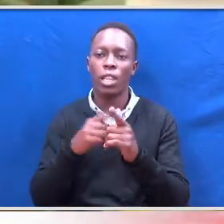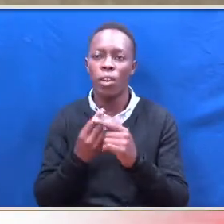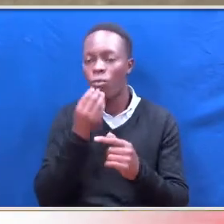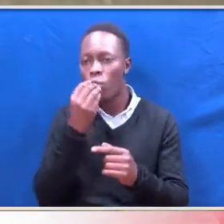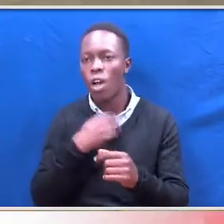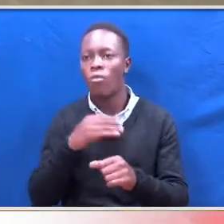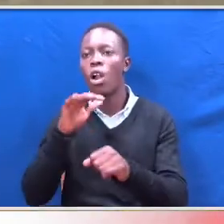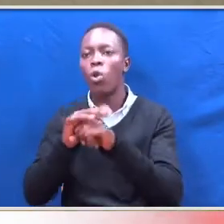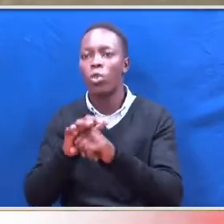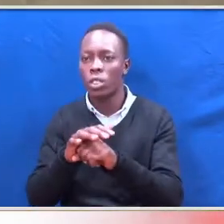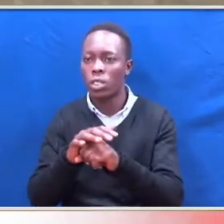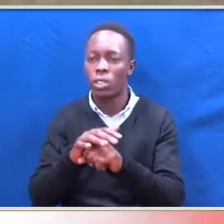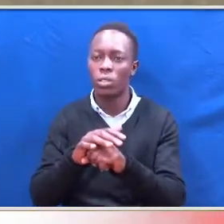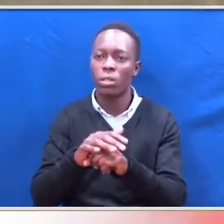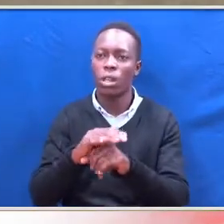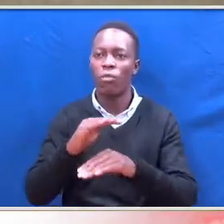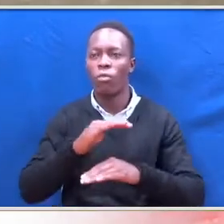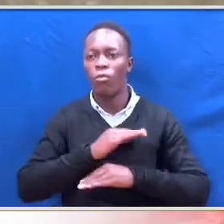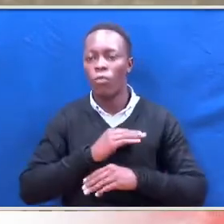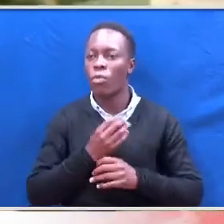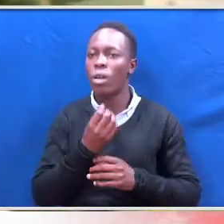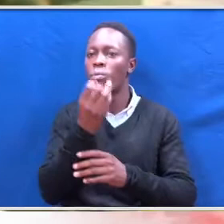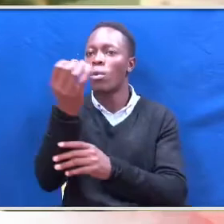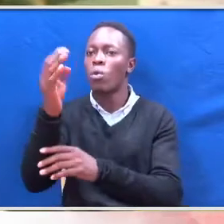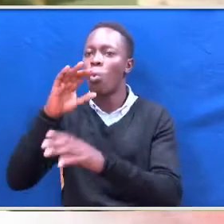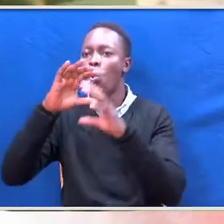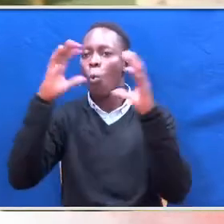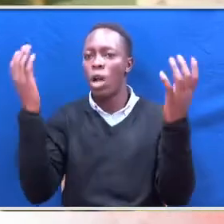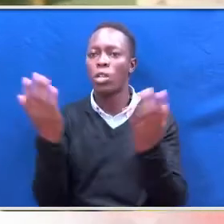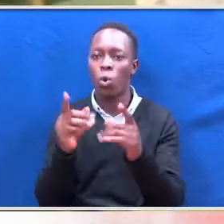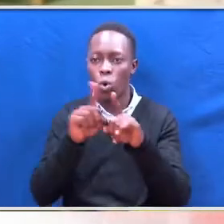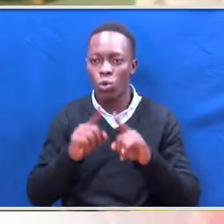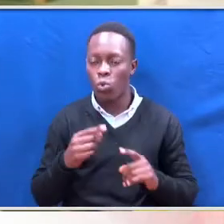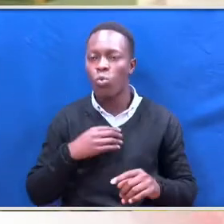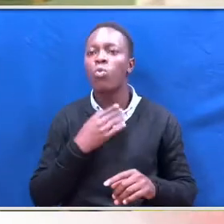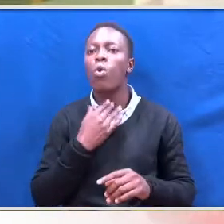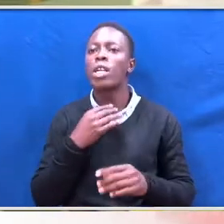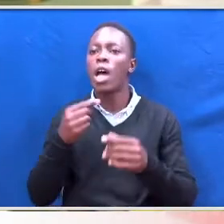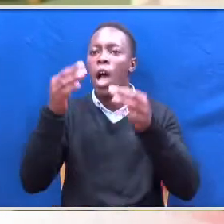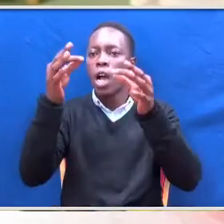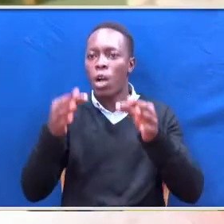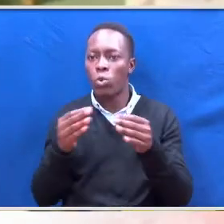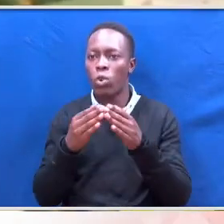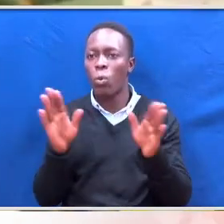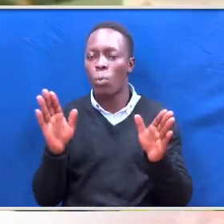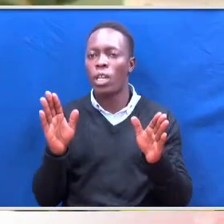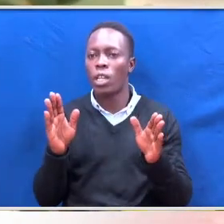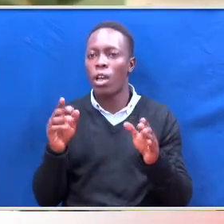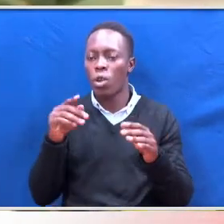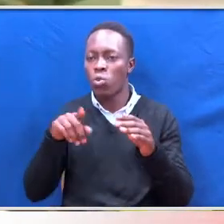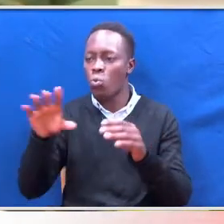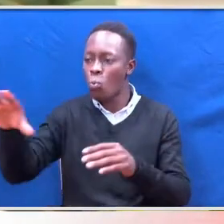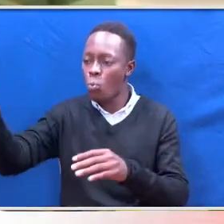mingi yenye tutashibisha all over the world. Na tungeomba watufungulie baka account. Kama wewe ni mkulima unaenda unachukua